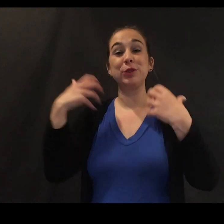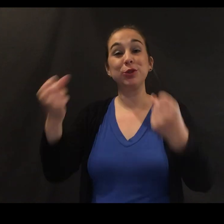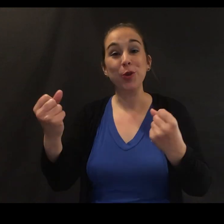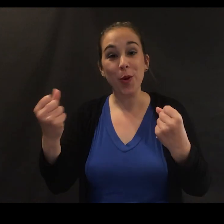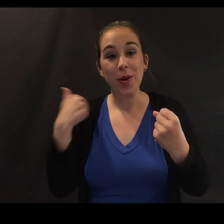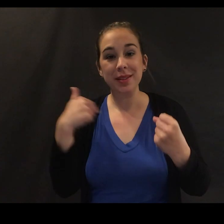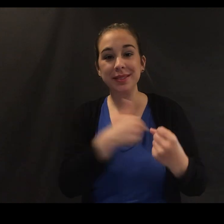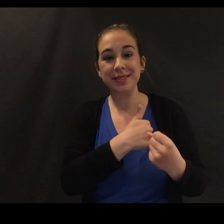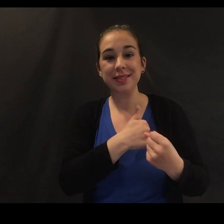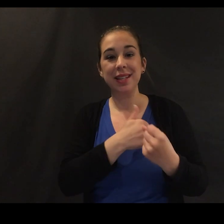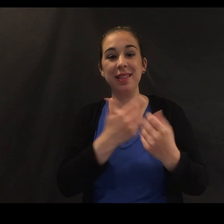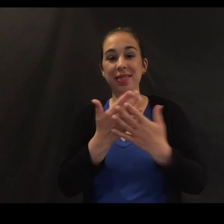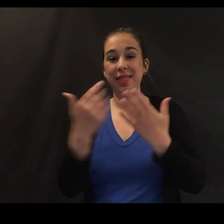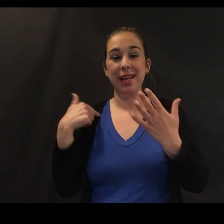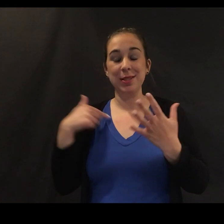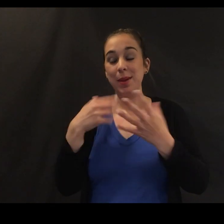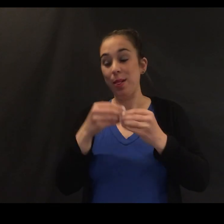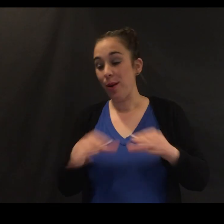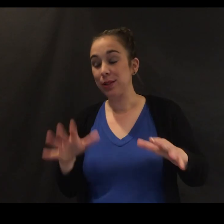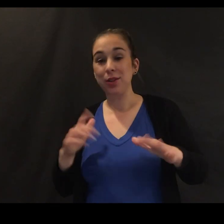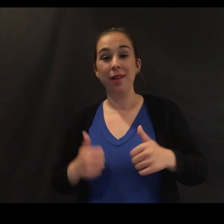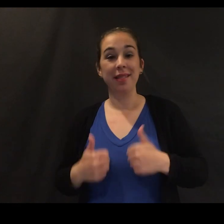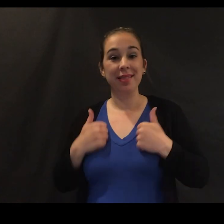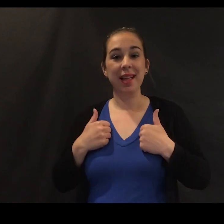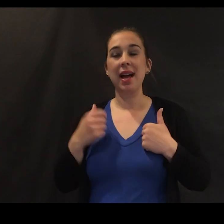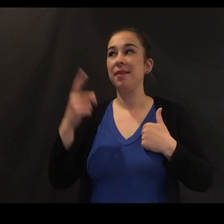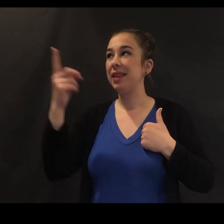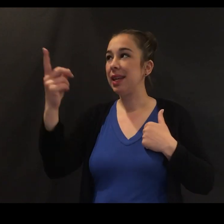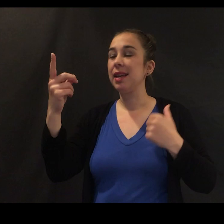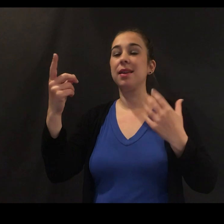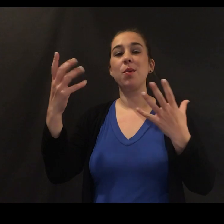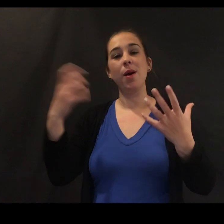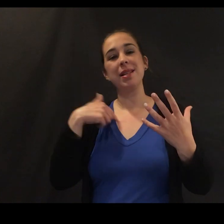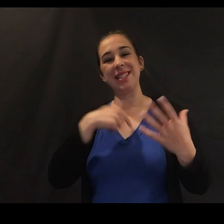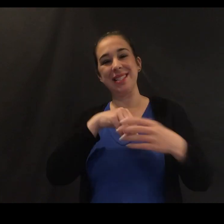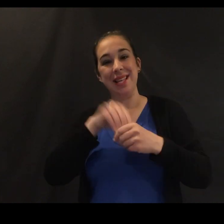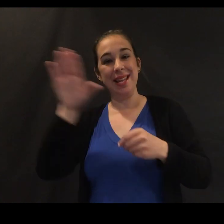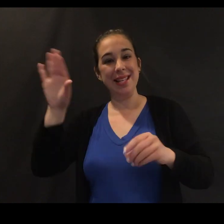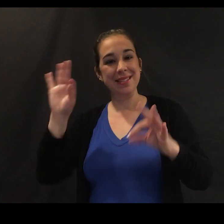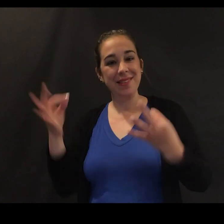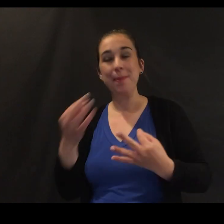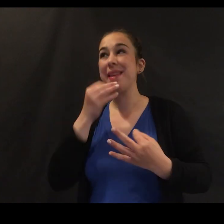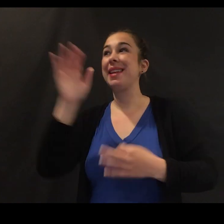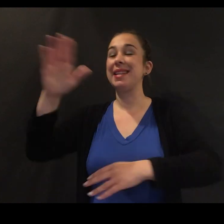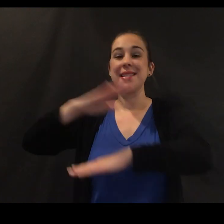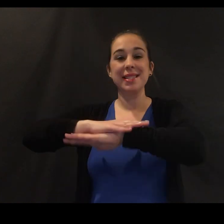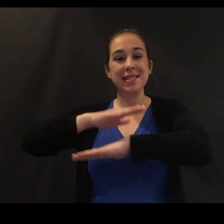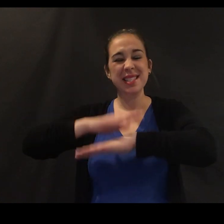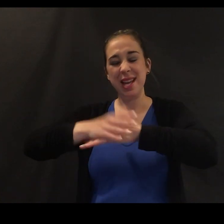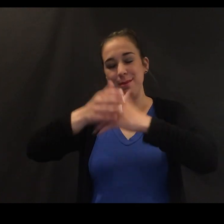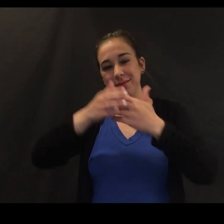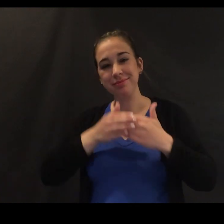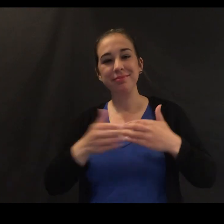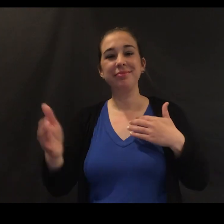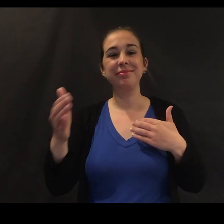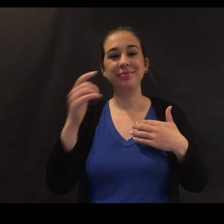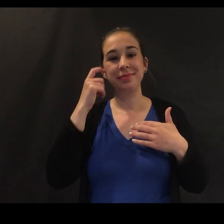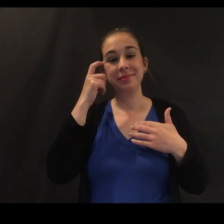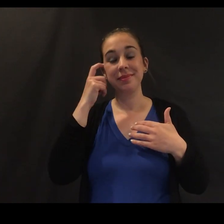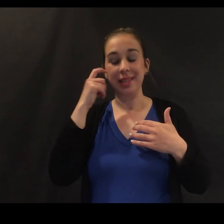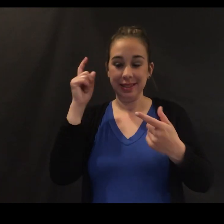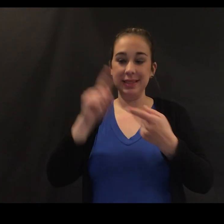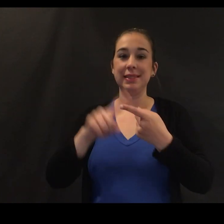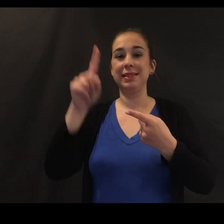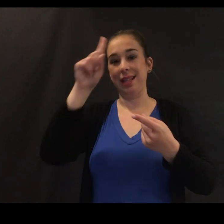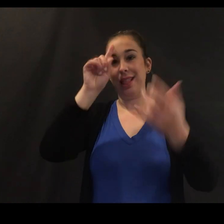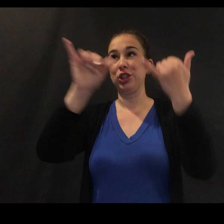been lost from your life. I'm going to bring you into my family. You'll always eat at my table from this time forward and for now into eternity.